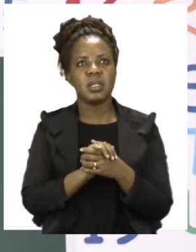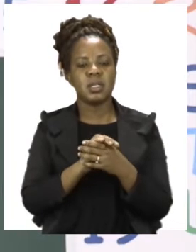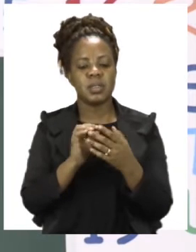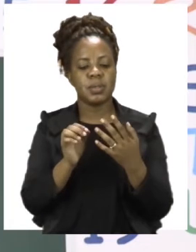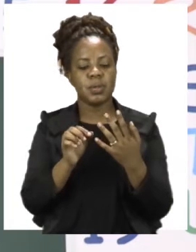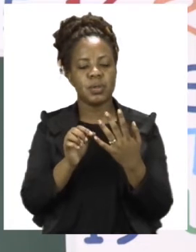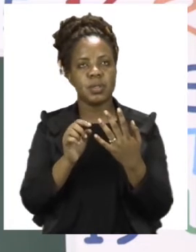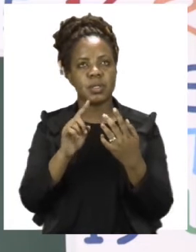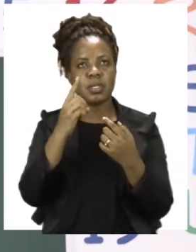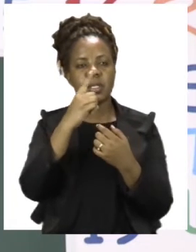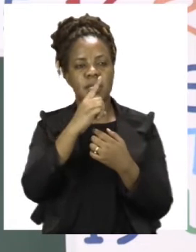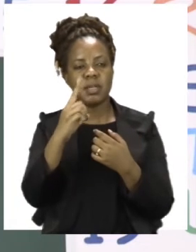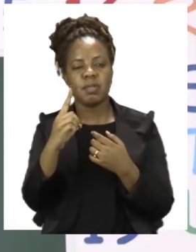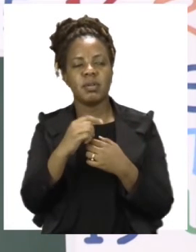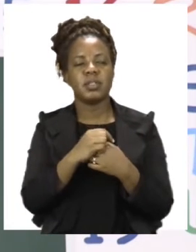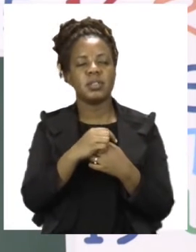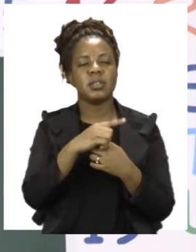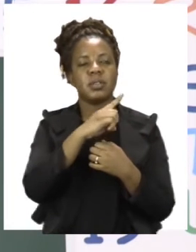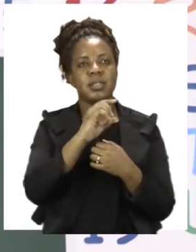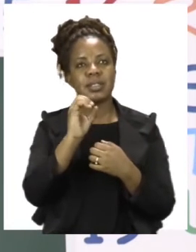11, 10,